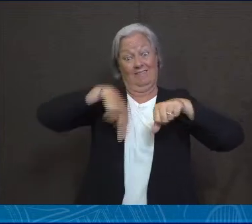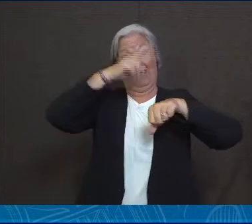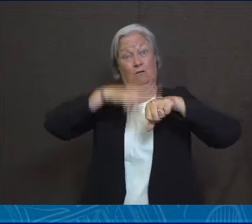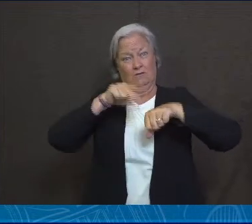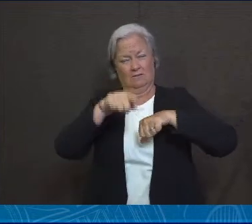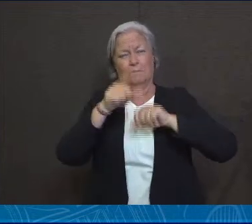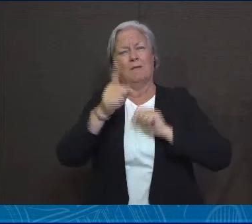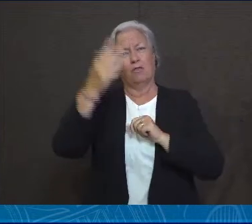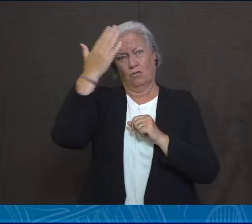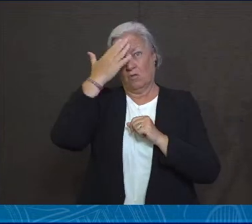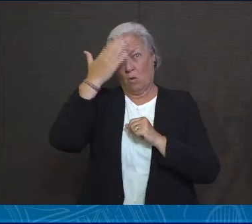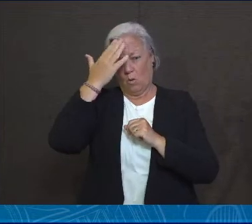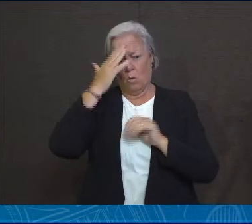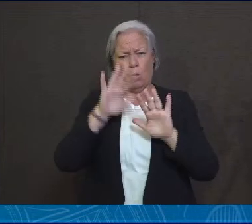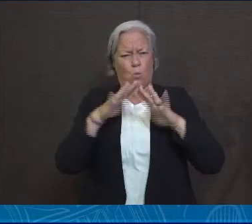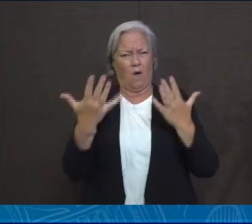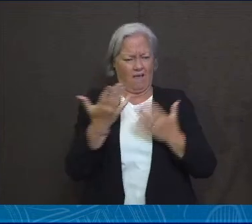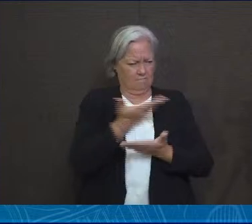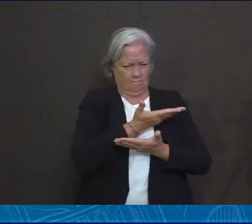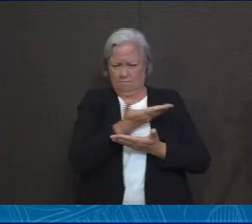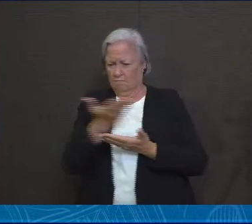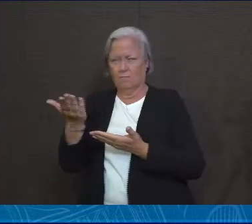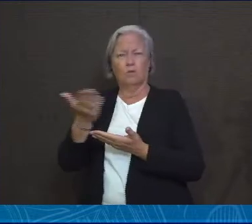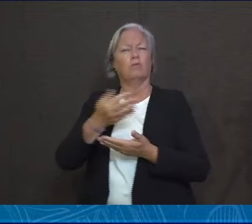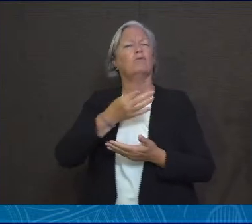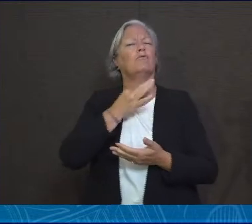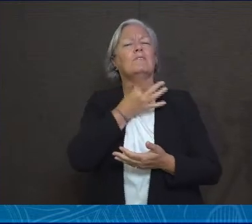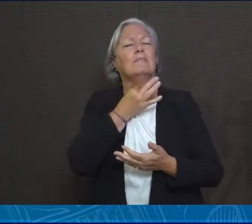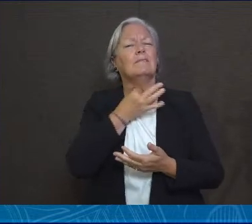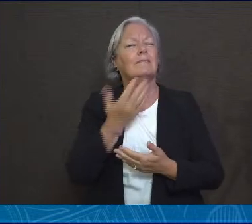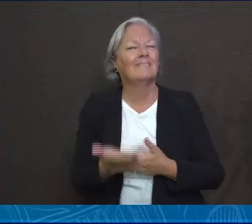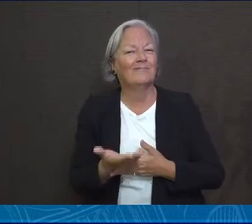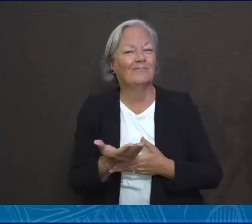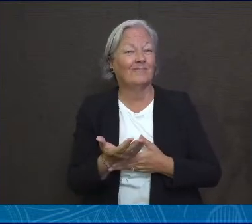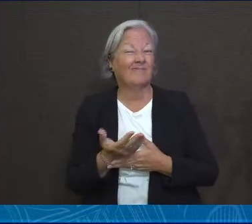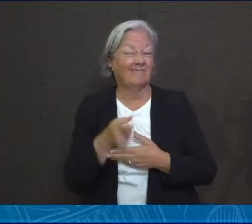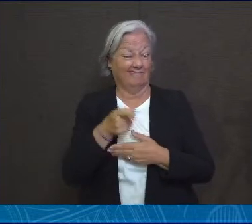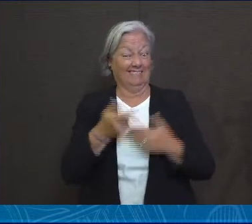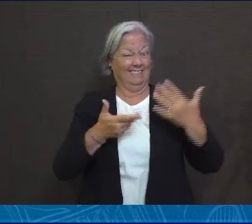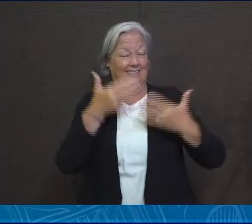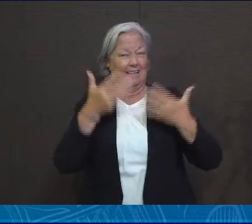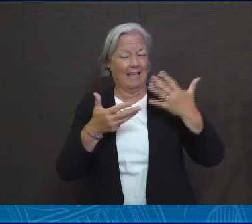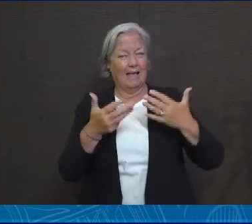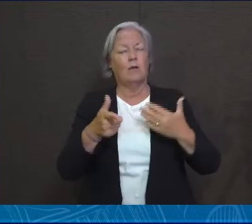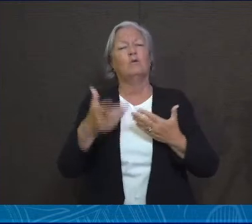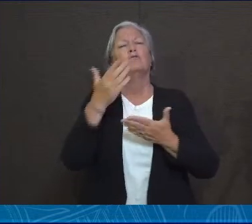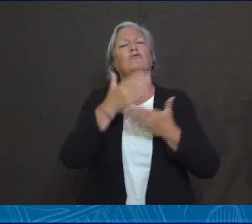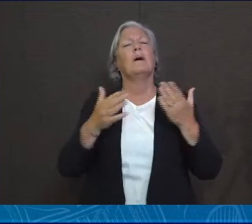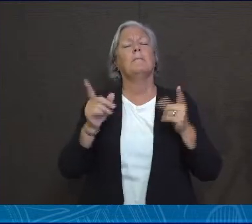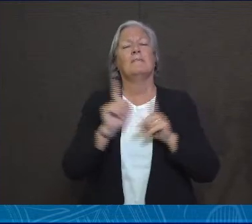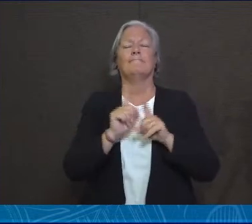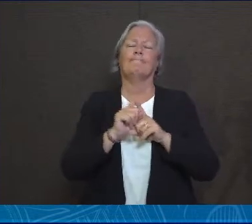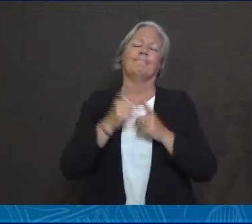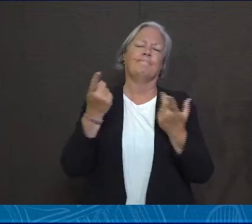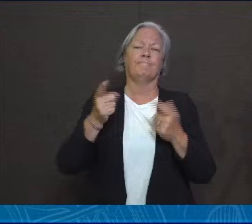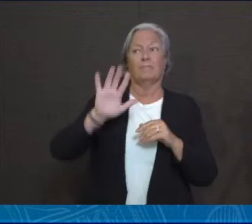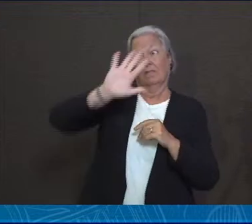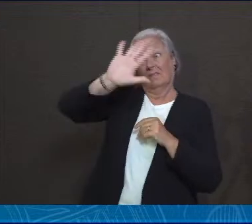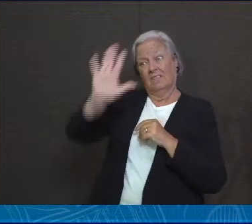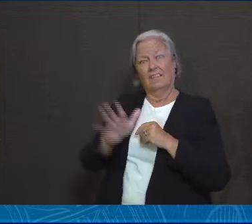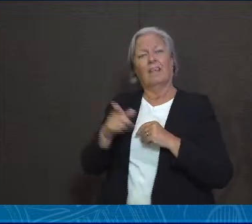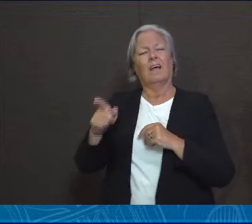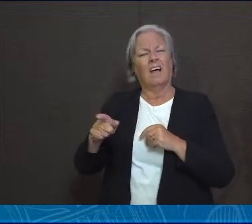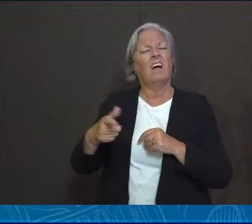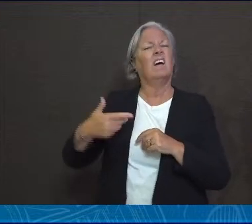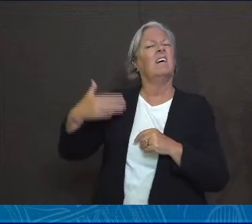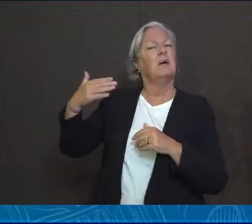are through data. So for example, for us, there have been certain communities in Australia, Eastern Coast in particular, that have been flooded